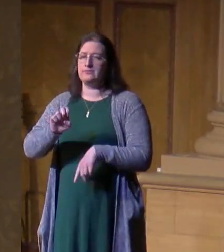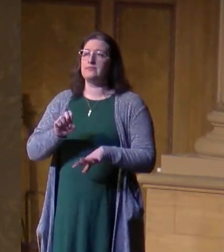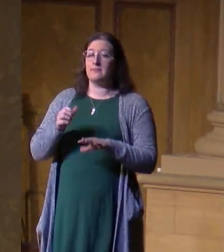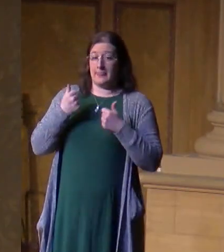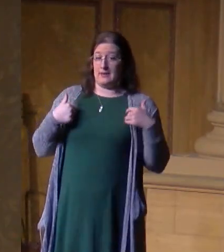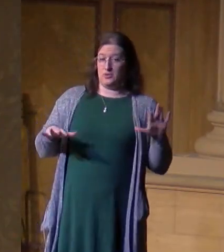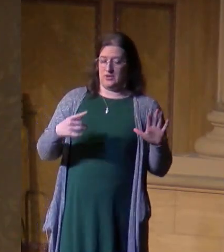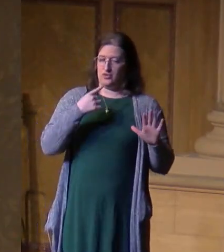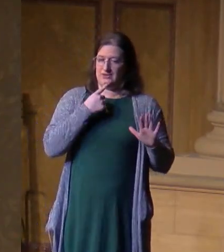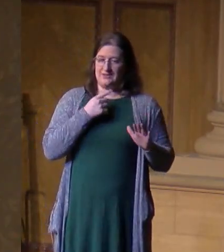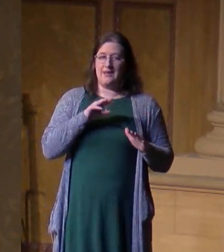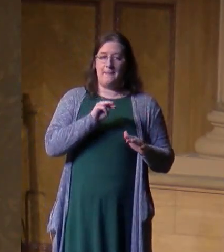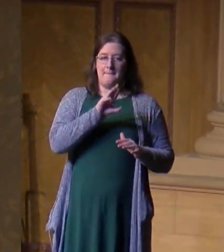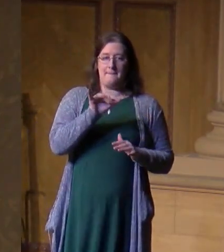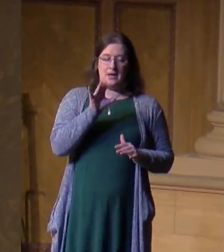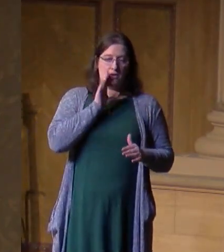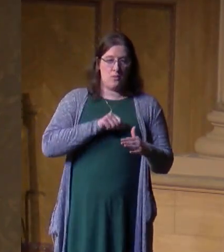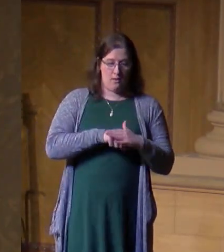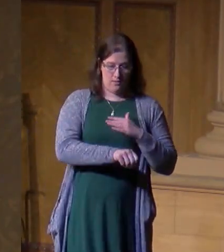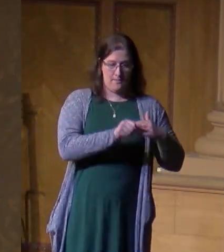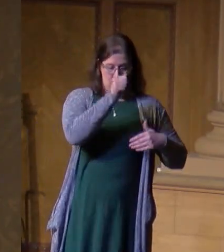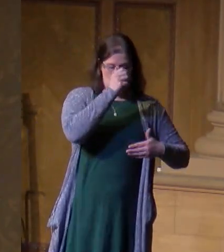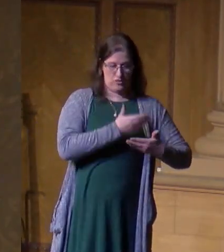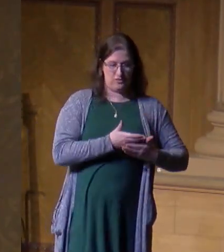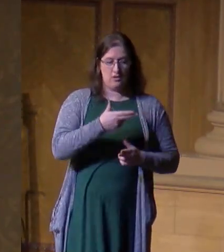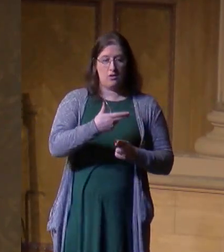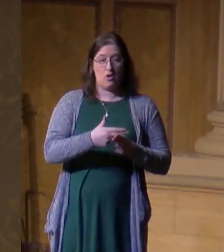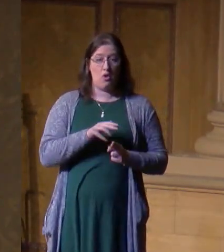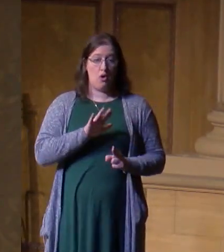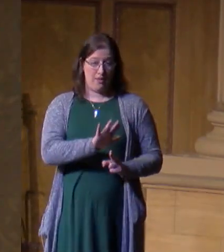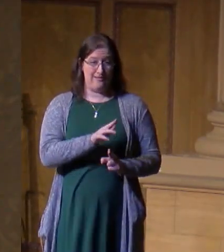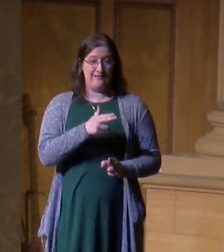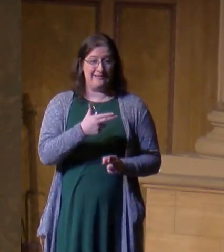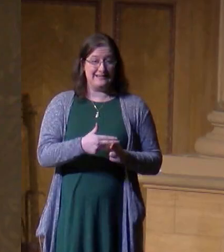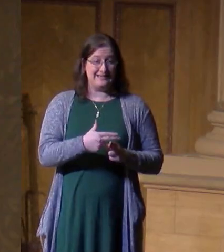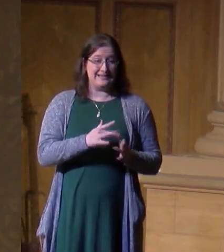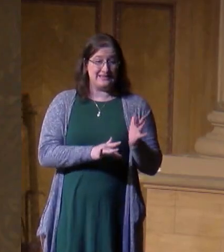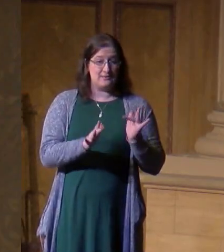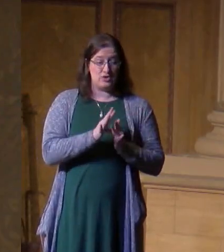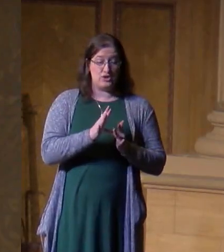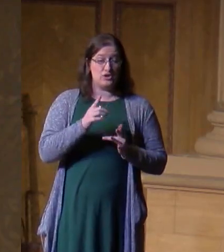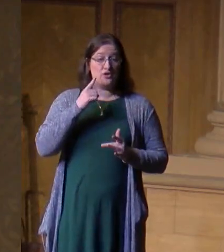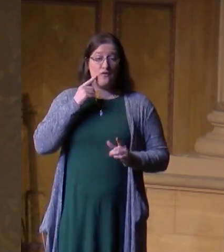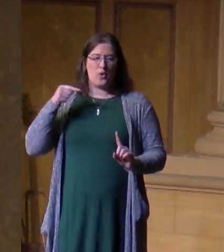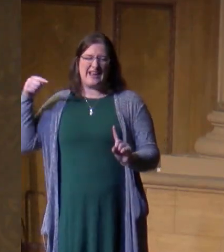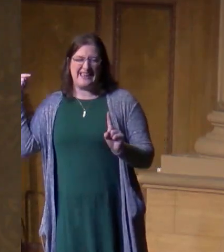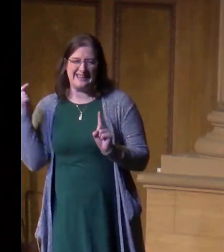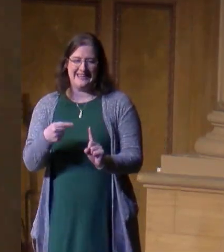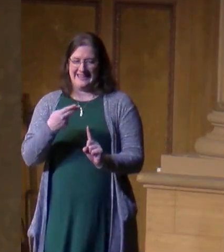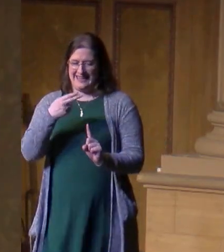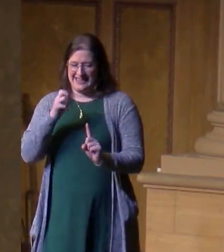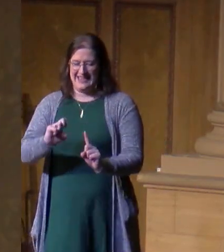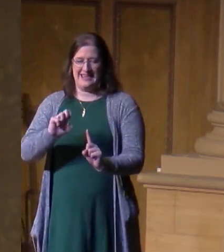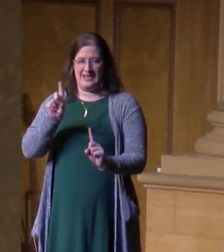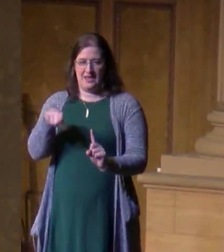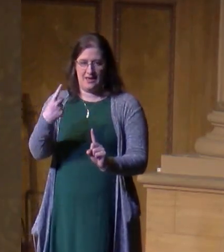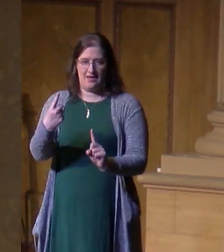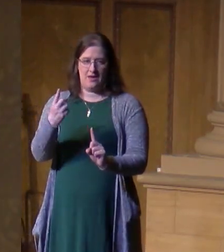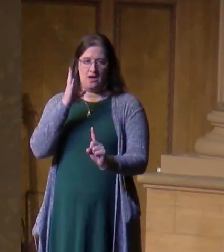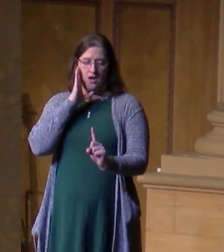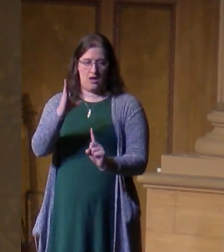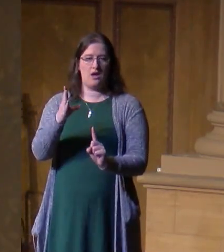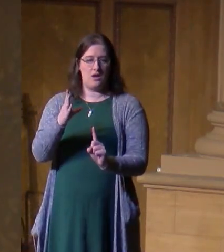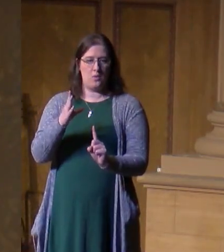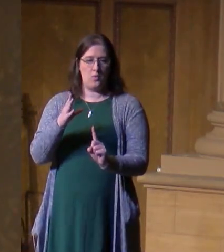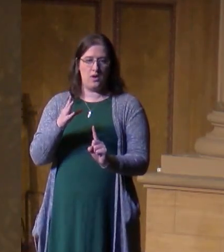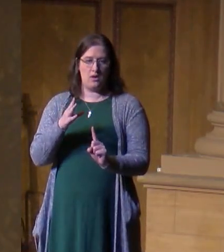Mary's going to bear a son, and you're going to call his name Jesus, for he will save his people from their sins. Now, why is